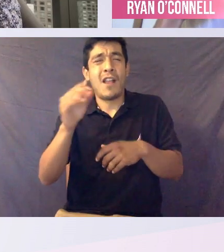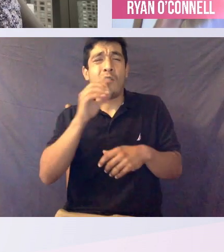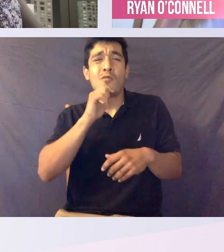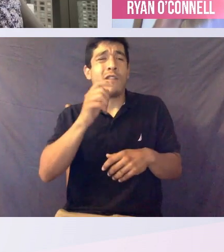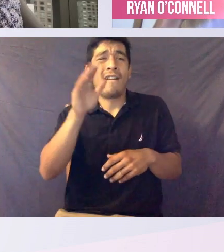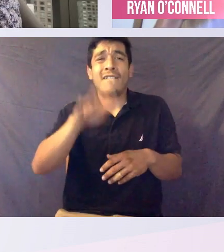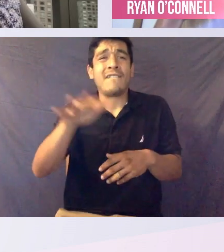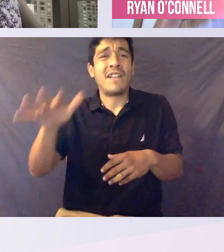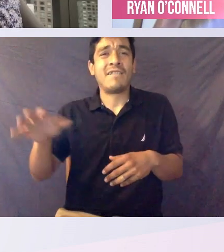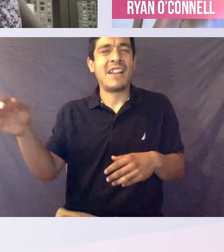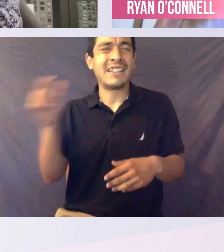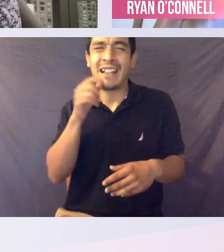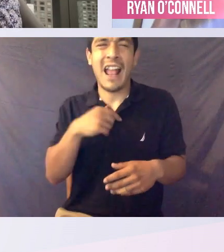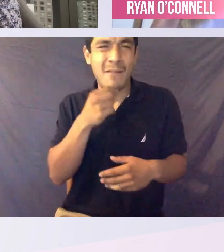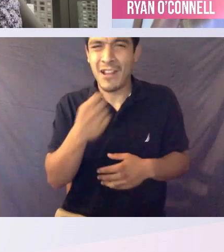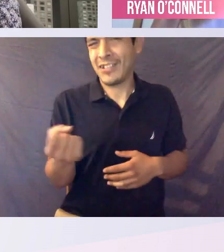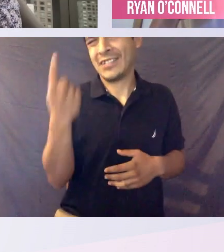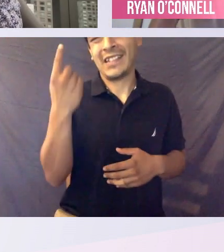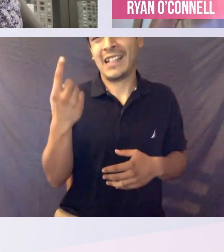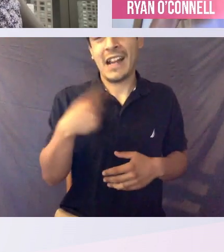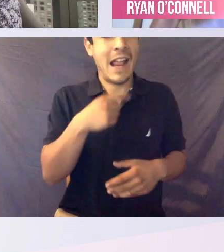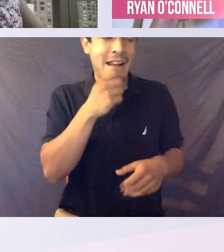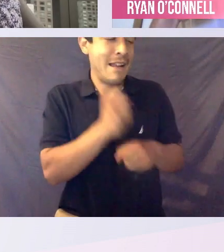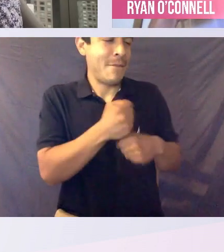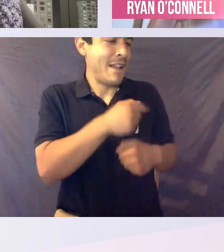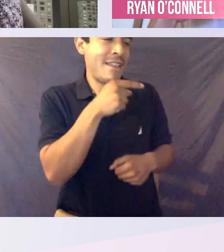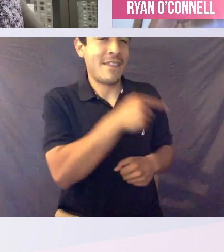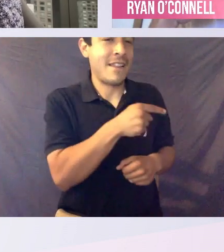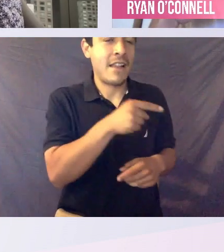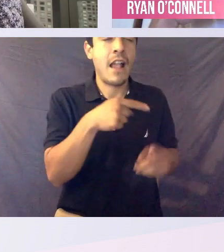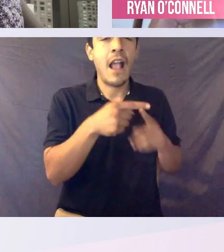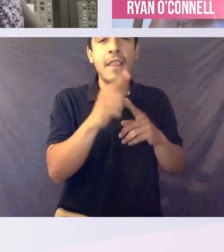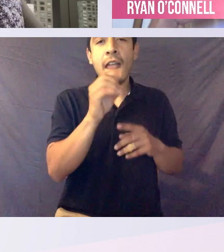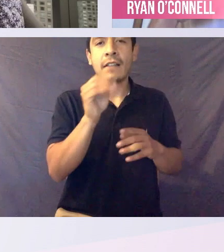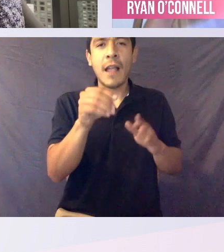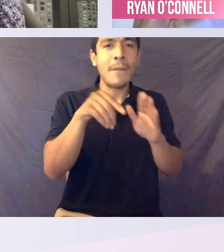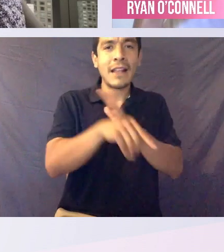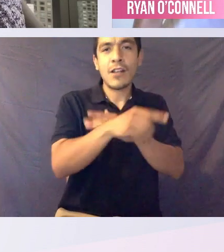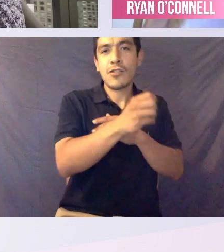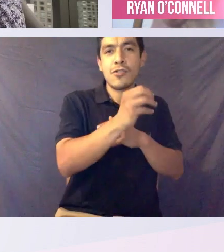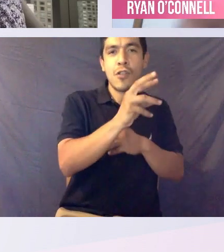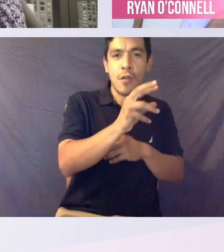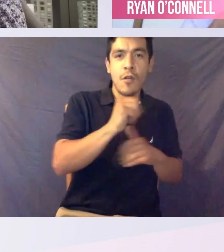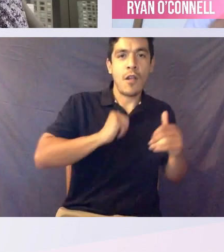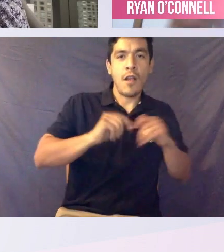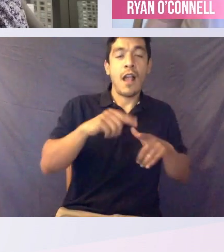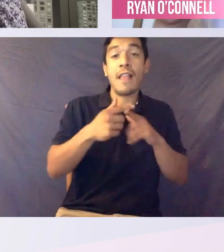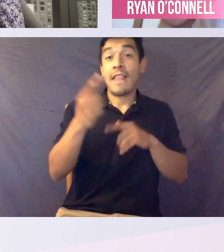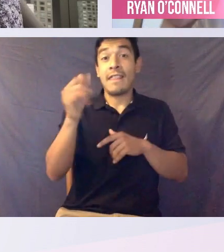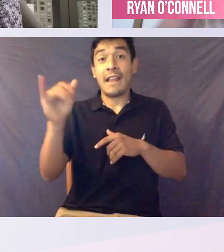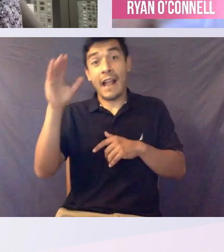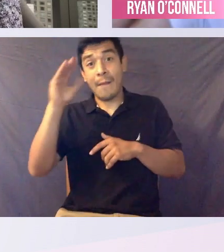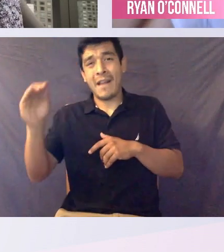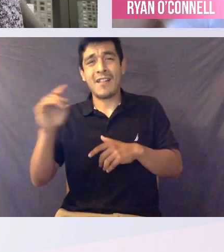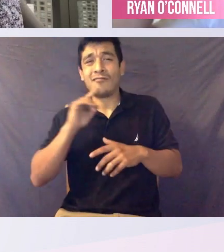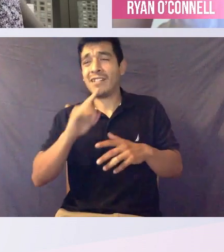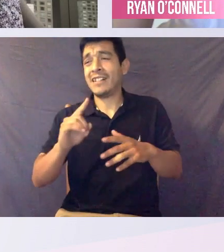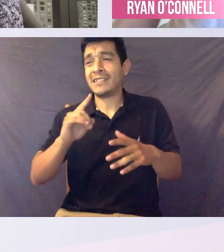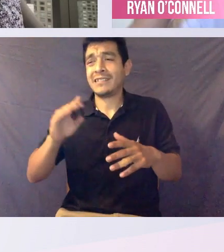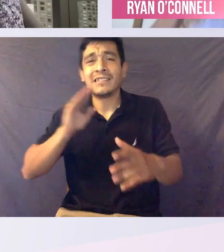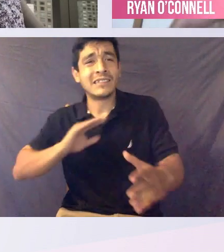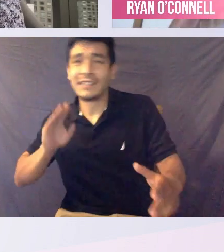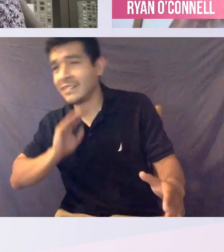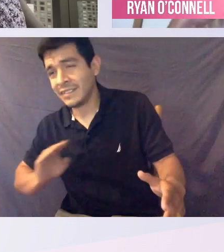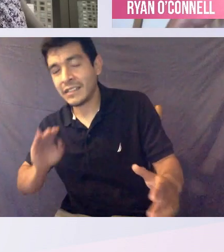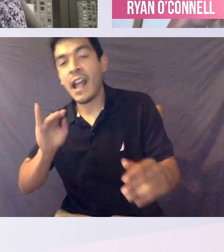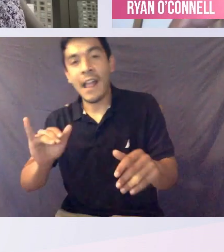don't understand. We're not making this ... And then Tom kills your show. And then the gay executive is devastated. So that's like literally the journey of how things don't